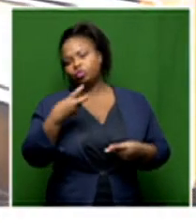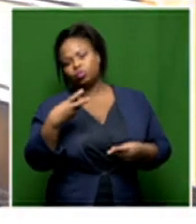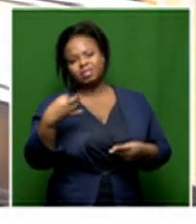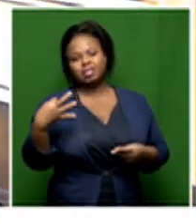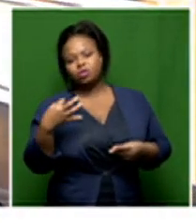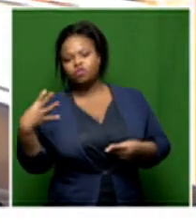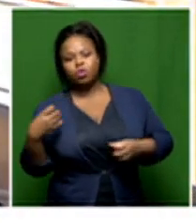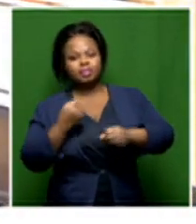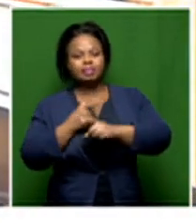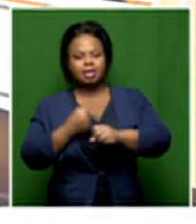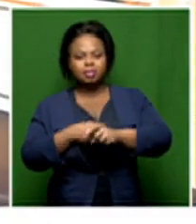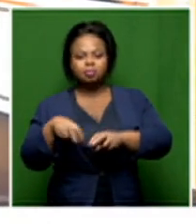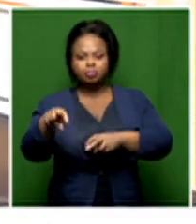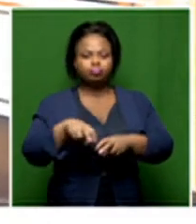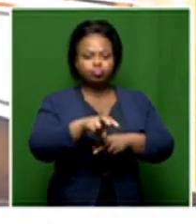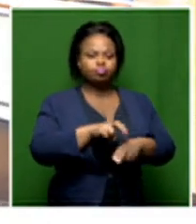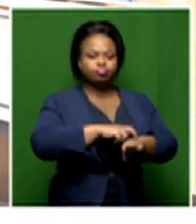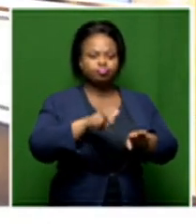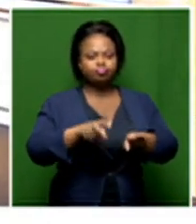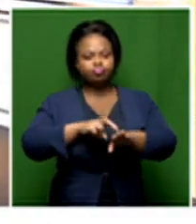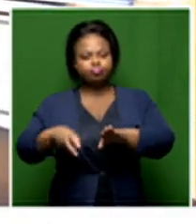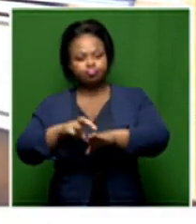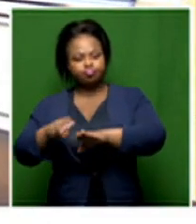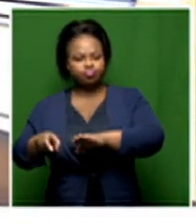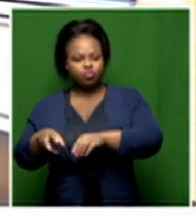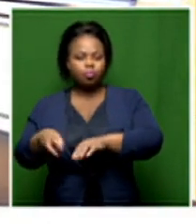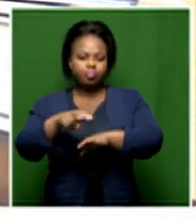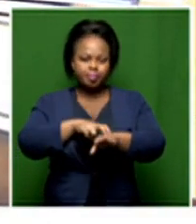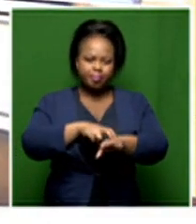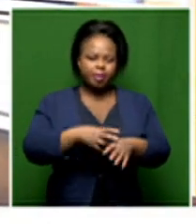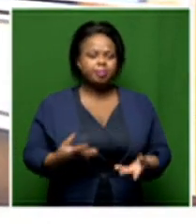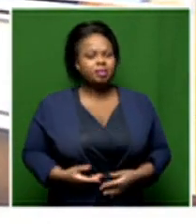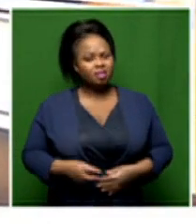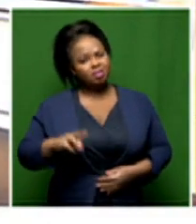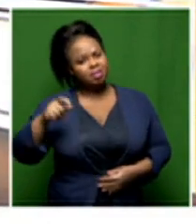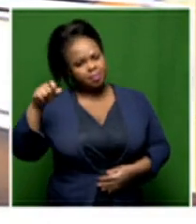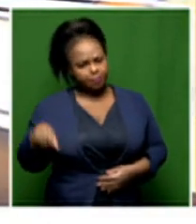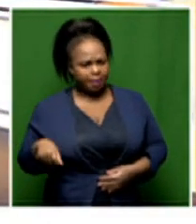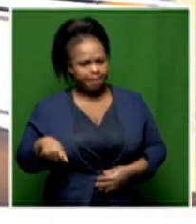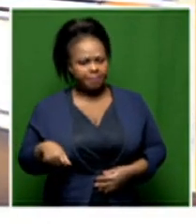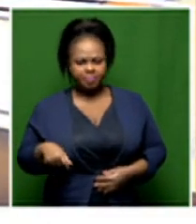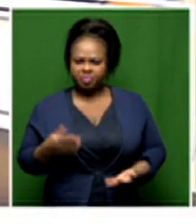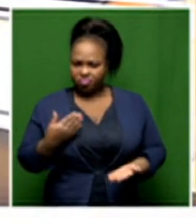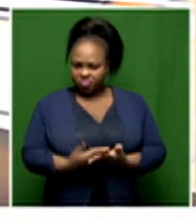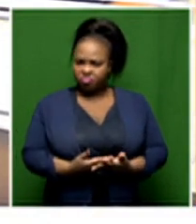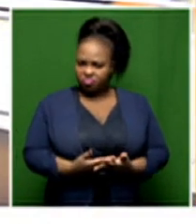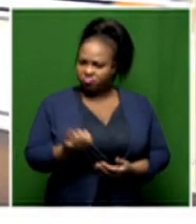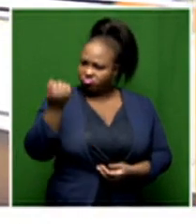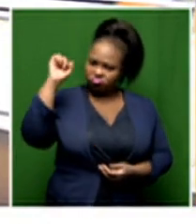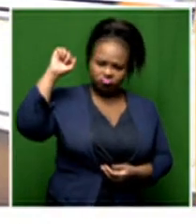4 taxis in order to get here. Can another person, for example, then refuse to